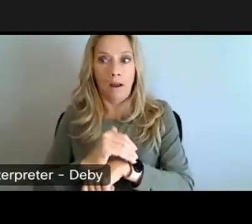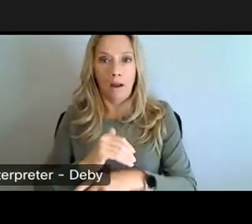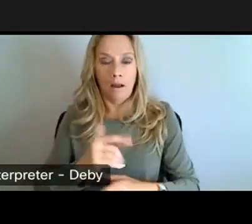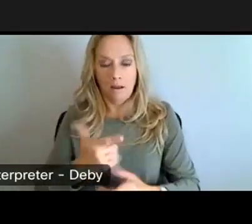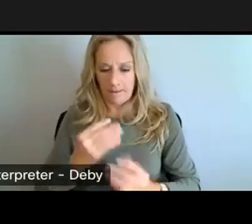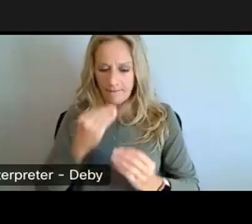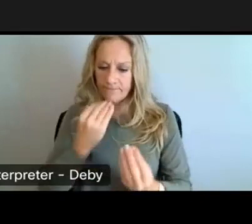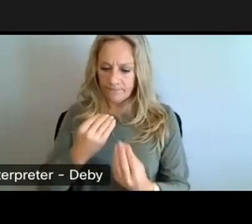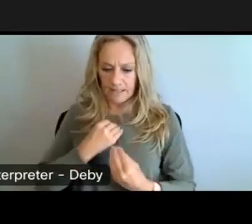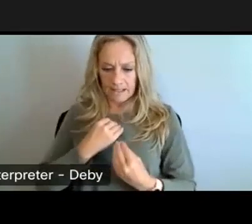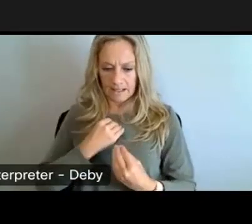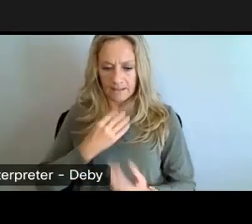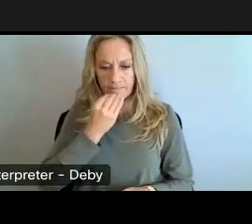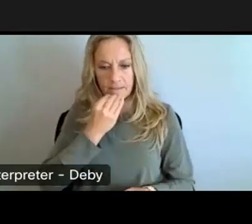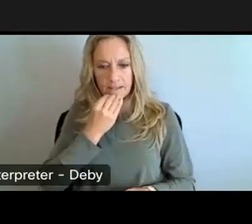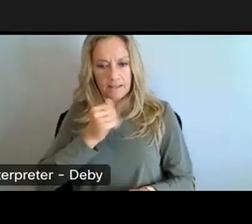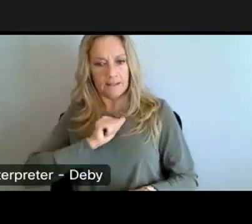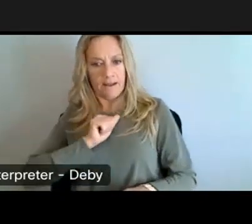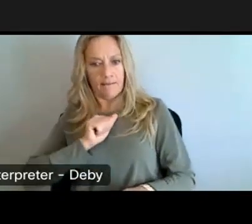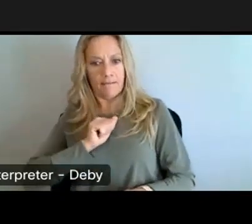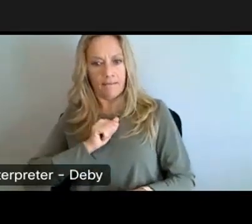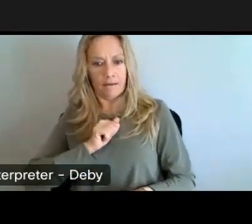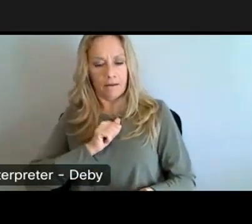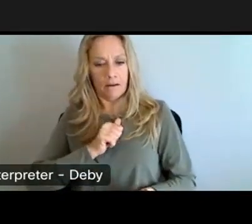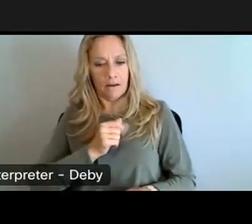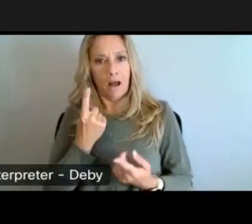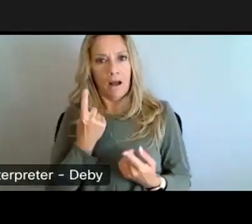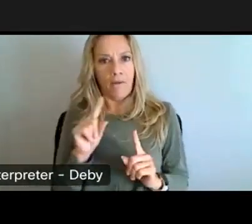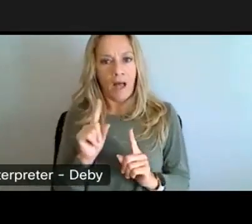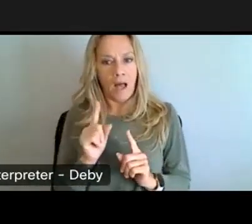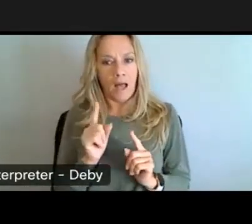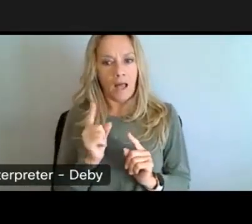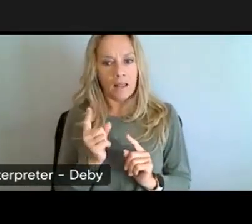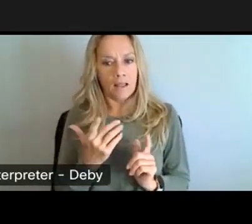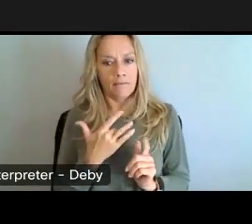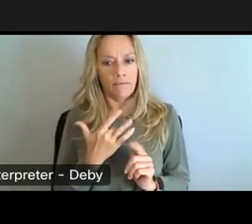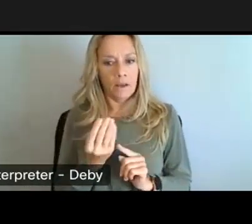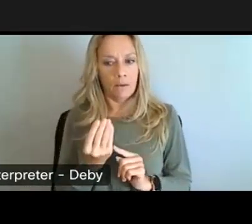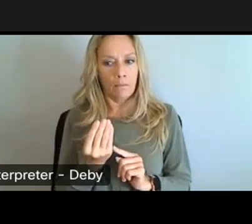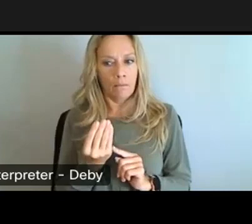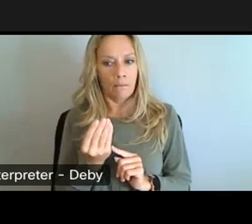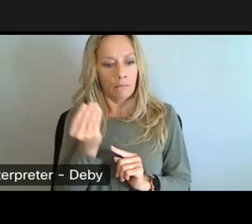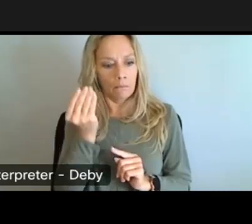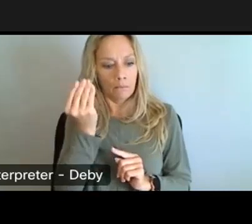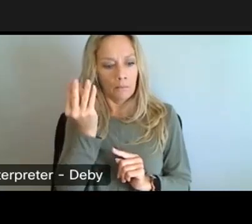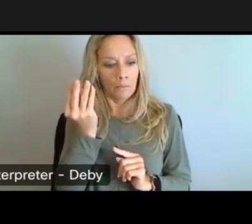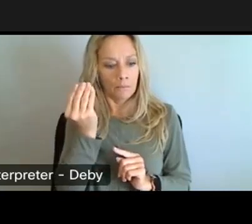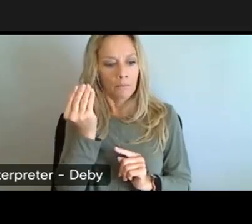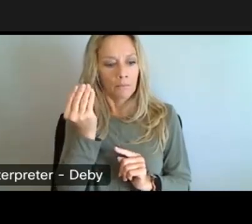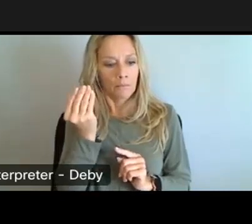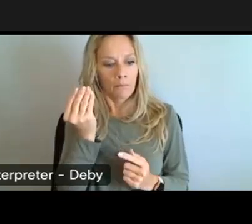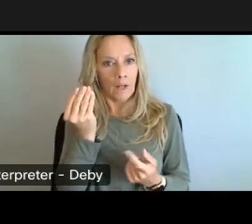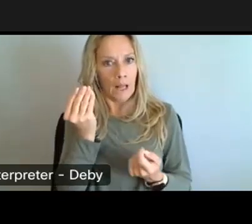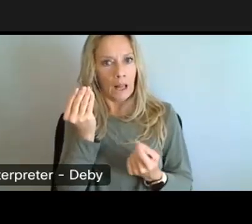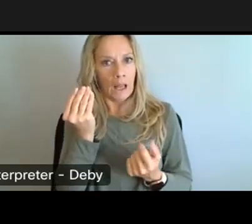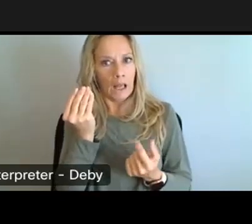me was the first bright spot that I really felt that, okay, I'm finally accomplishing something.